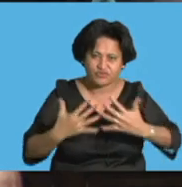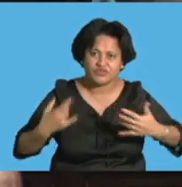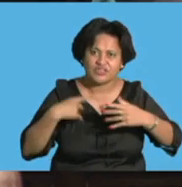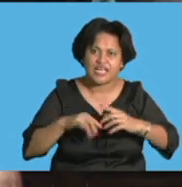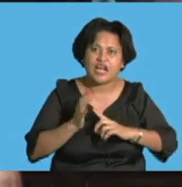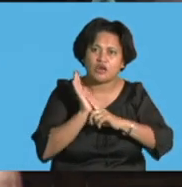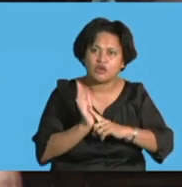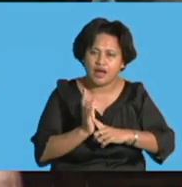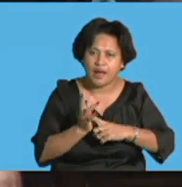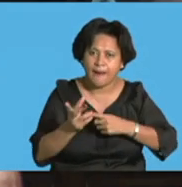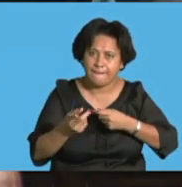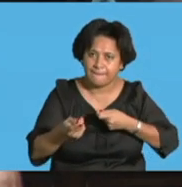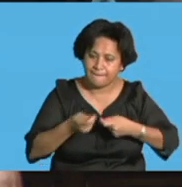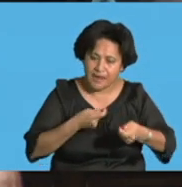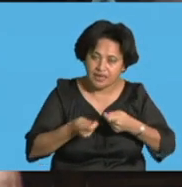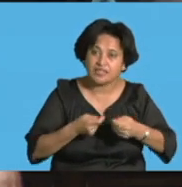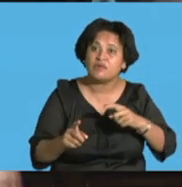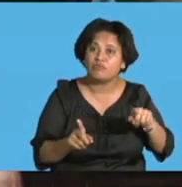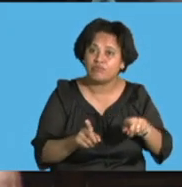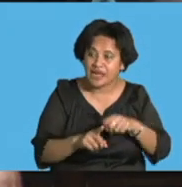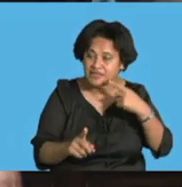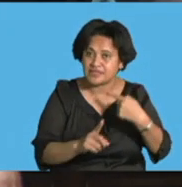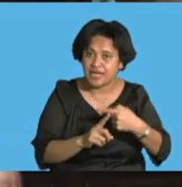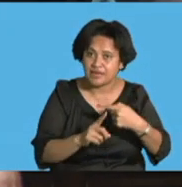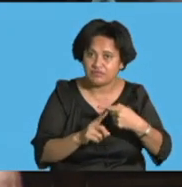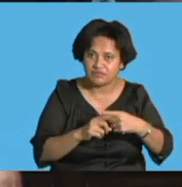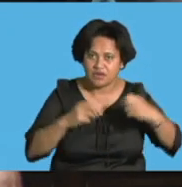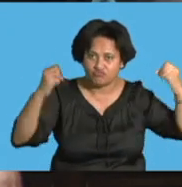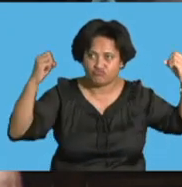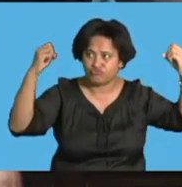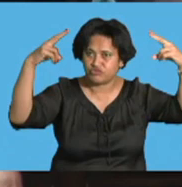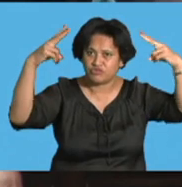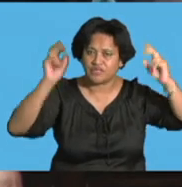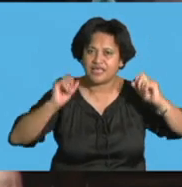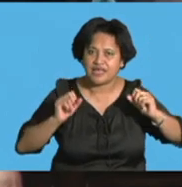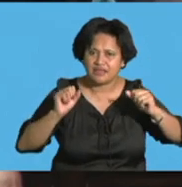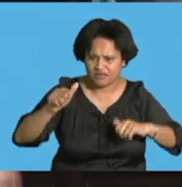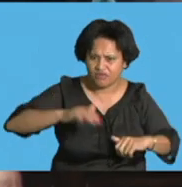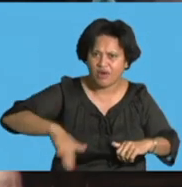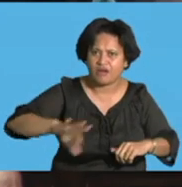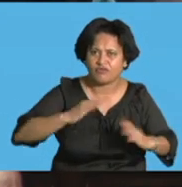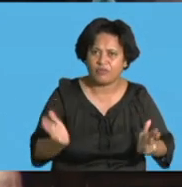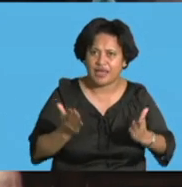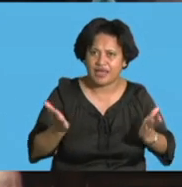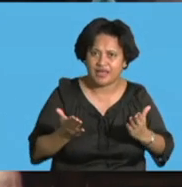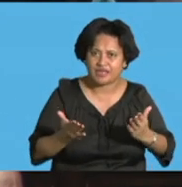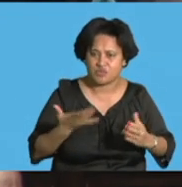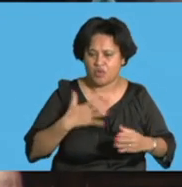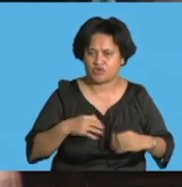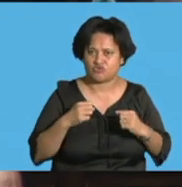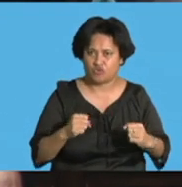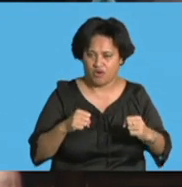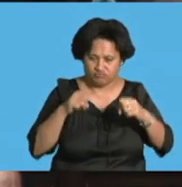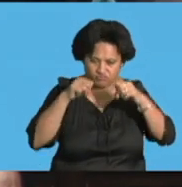Churchill Park. Mr. Speaker, sir, preparatory work planned for 2019-2020 also include relocation